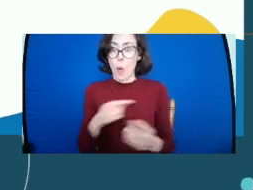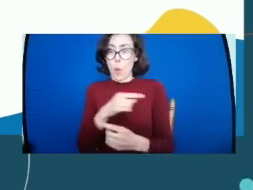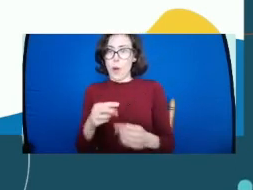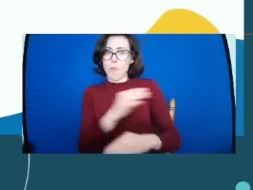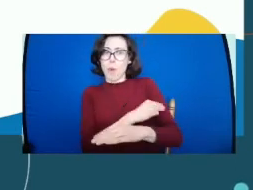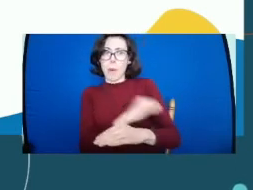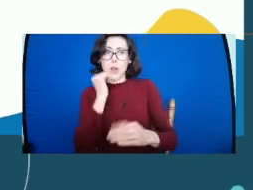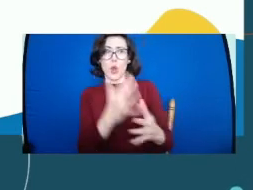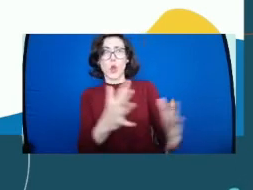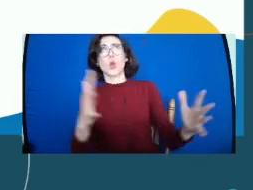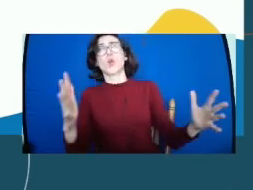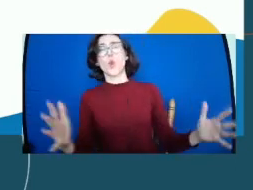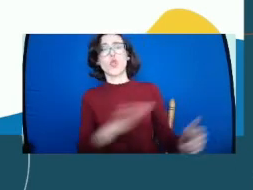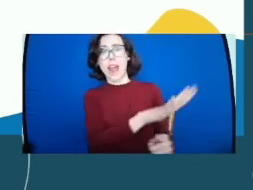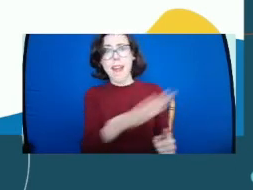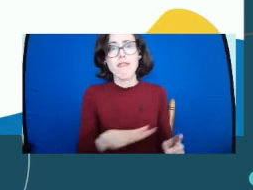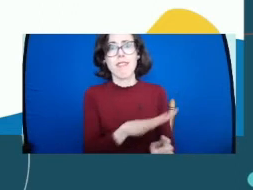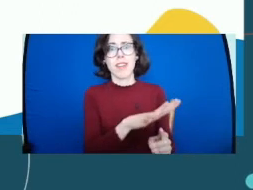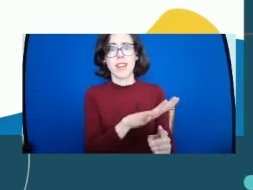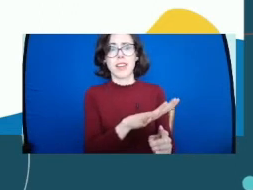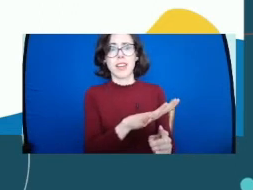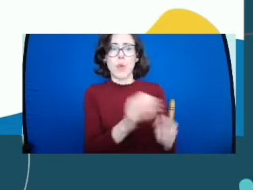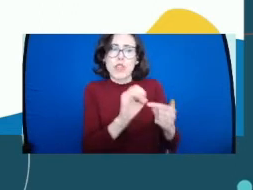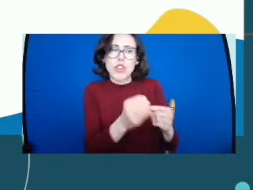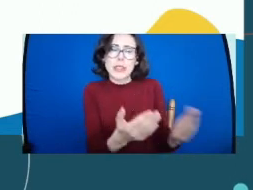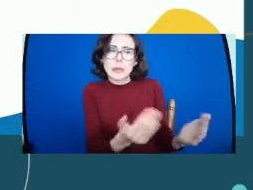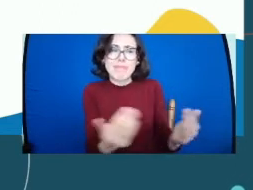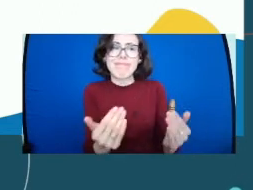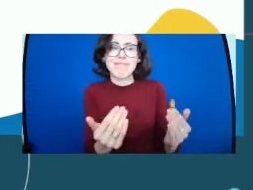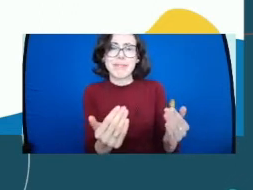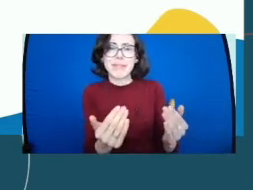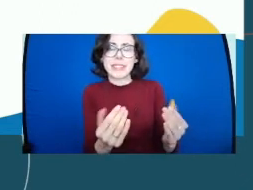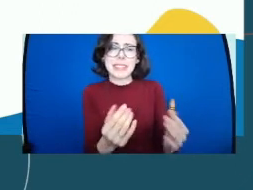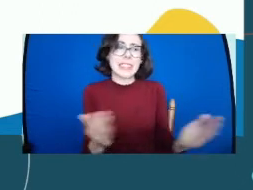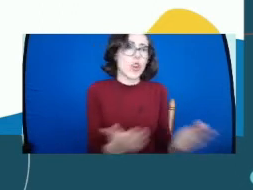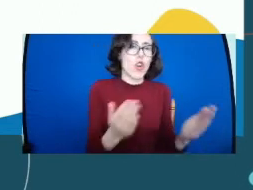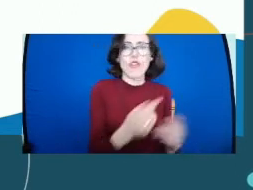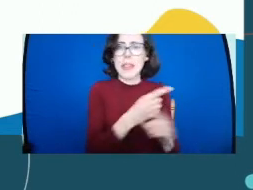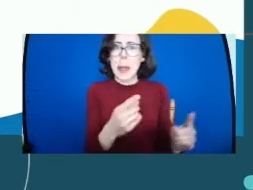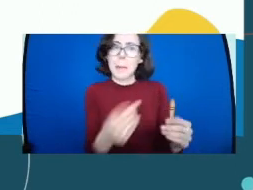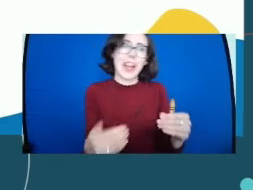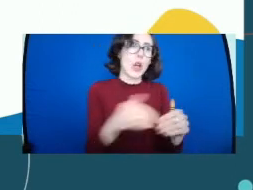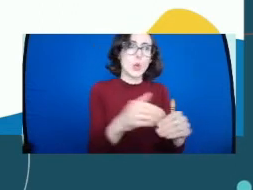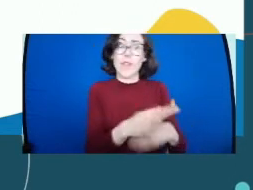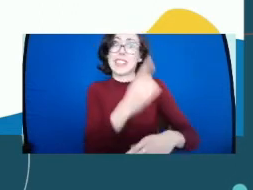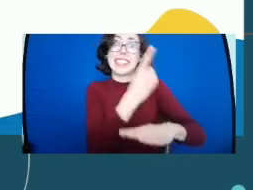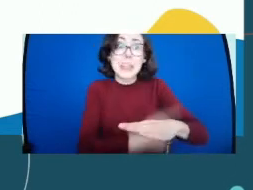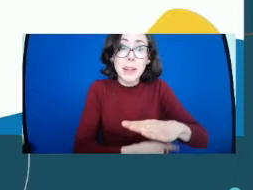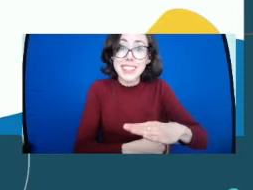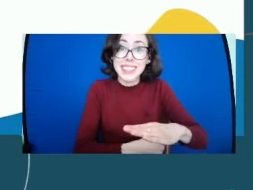geographic spread on trying to make communities more inclusive and accessible for people with disabilities, particularly in the area of health and